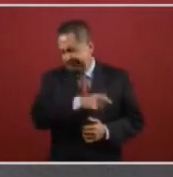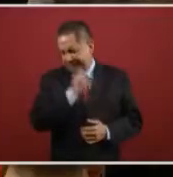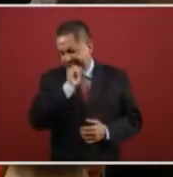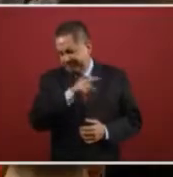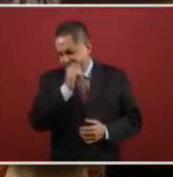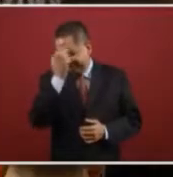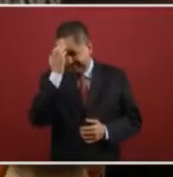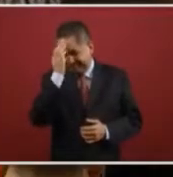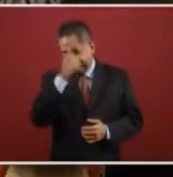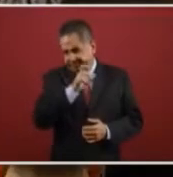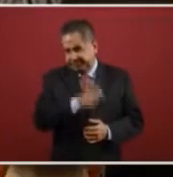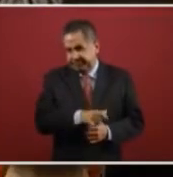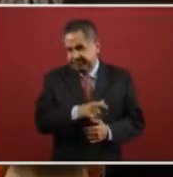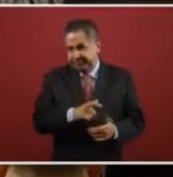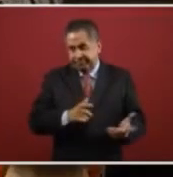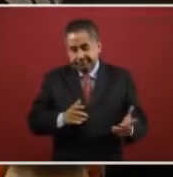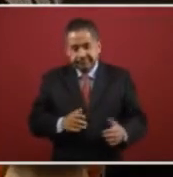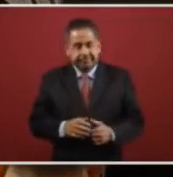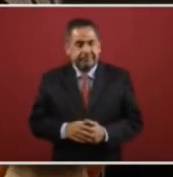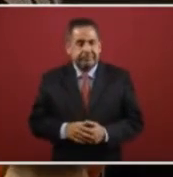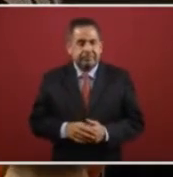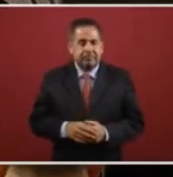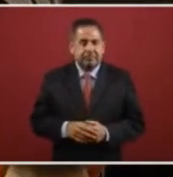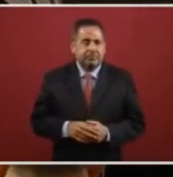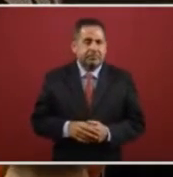Yes, I know them very well.